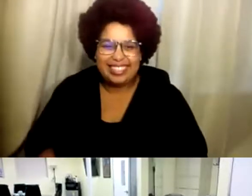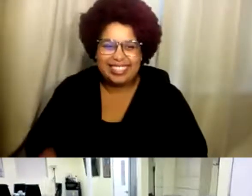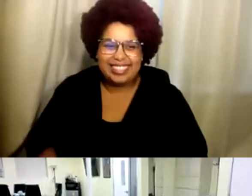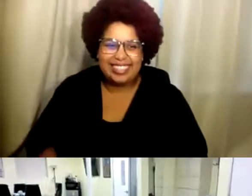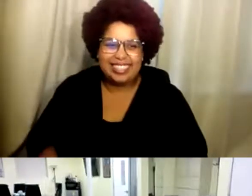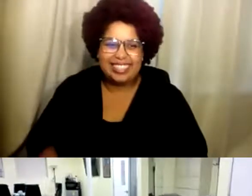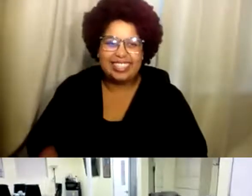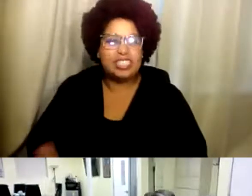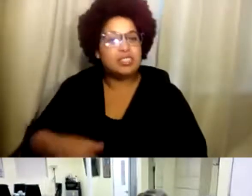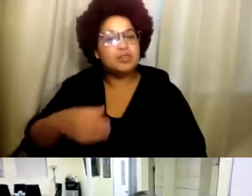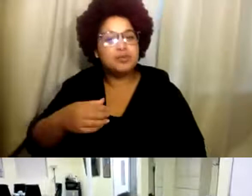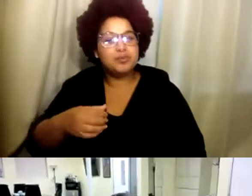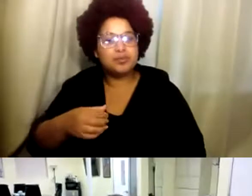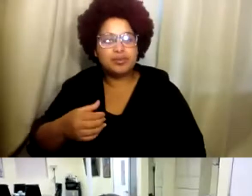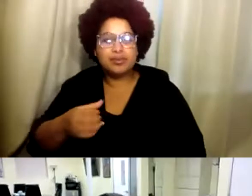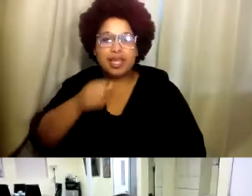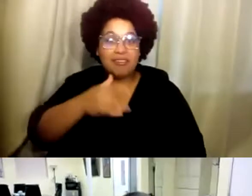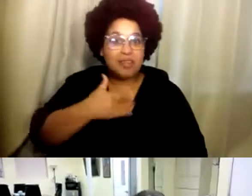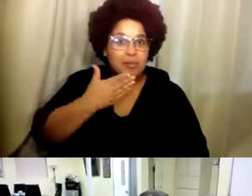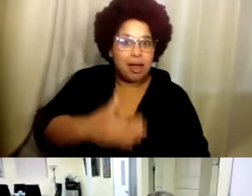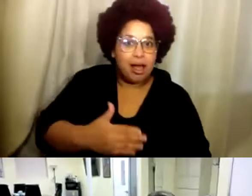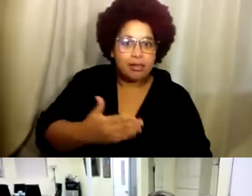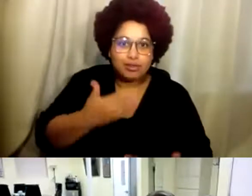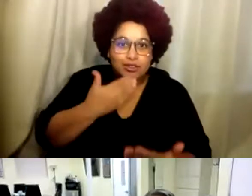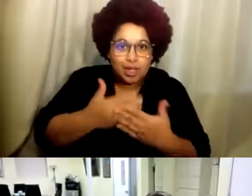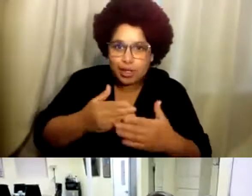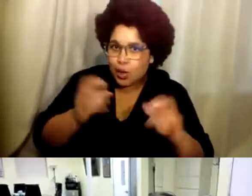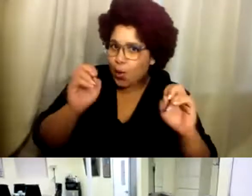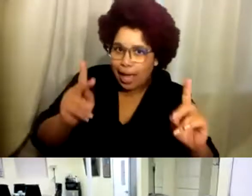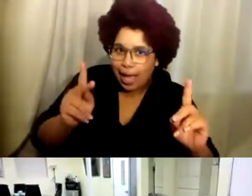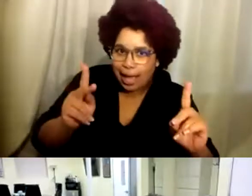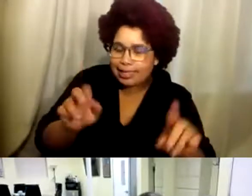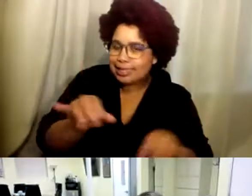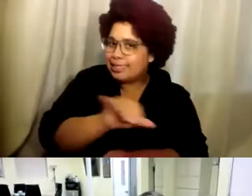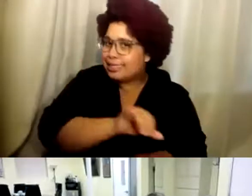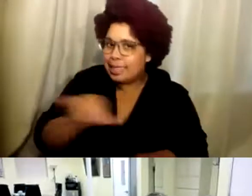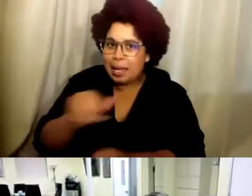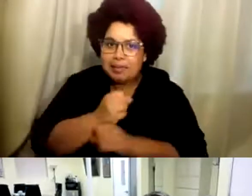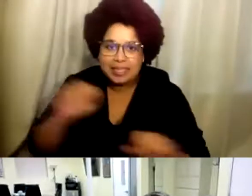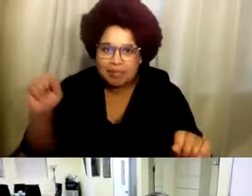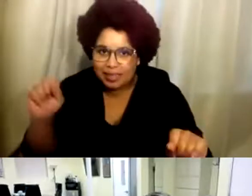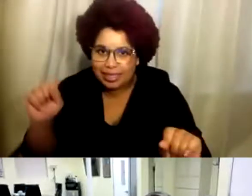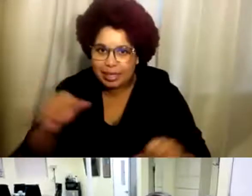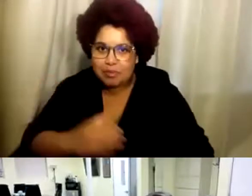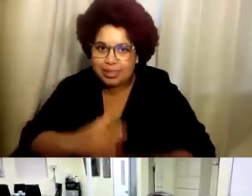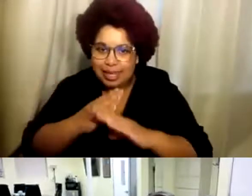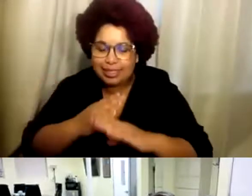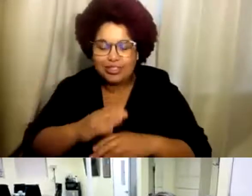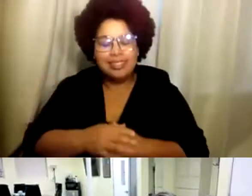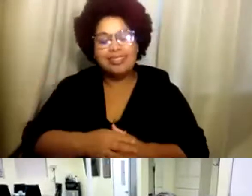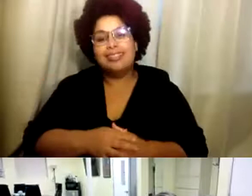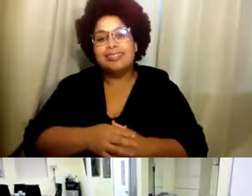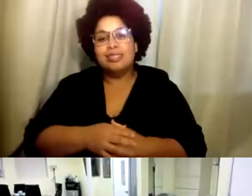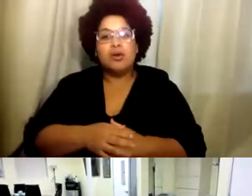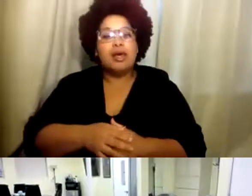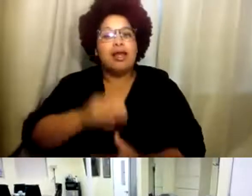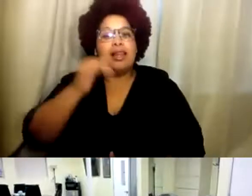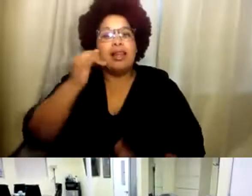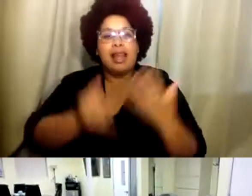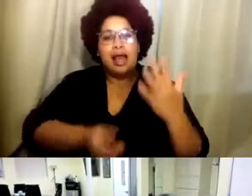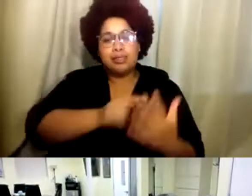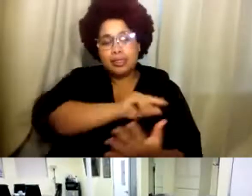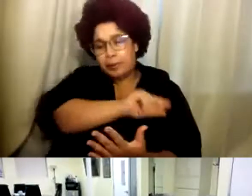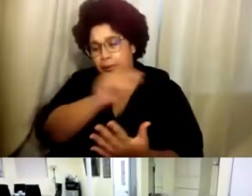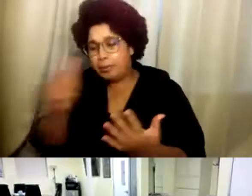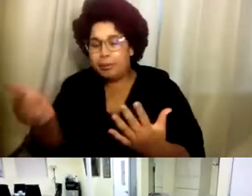it doesn't feel really bad, it's still okay. You're still getting the safety and the protection from it. So we'll do one quick sort of last round robin for